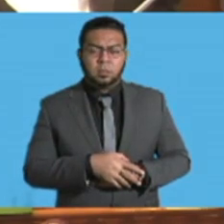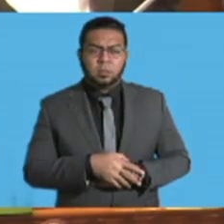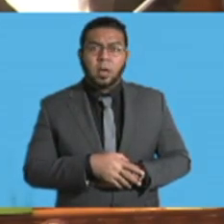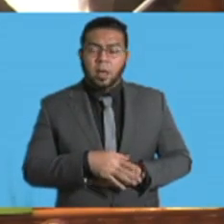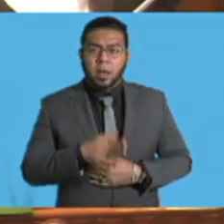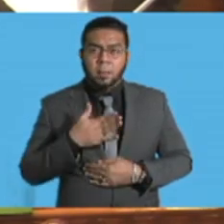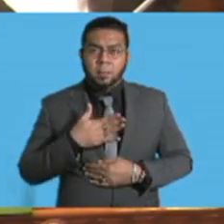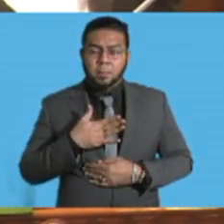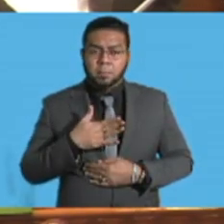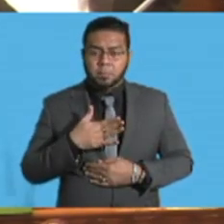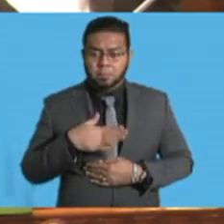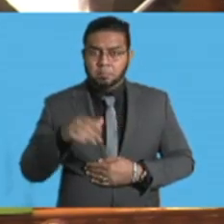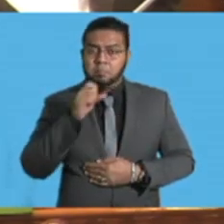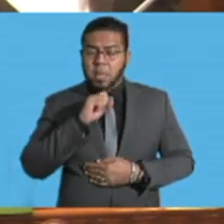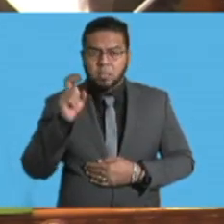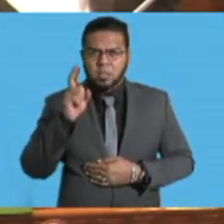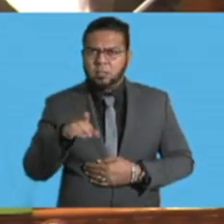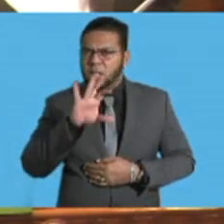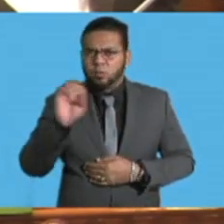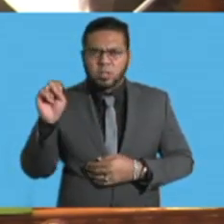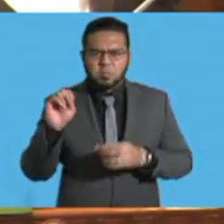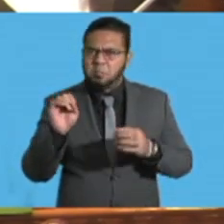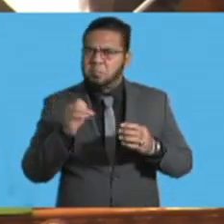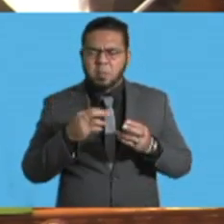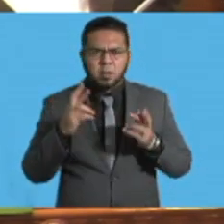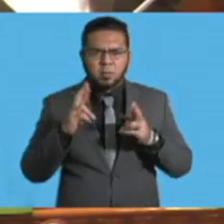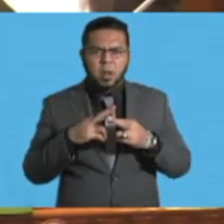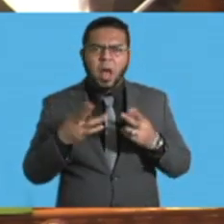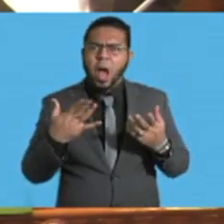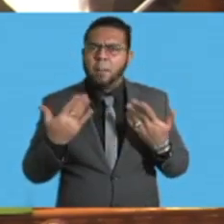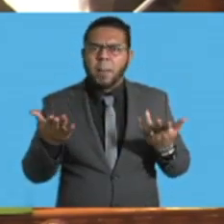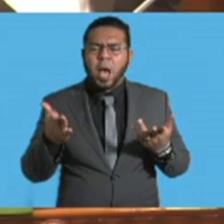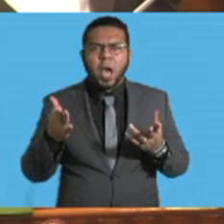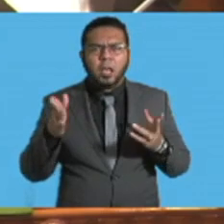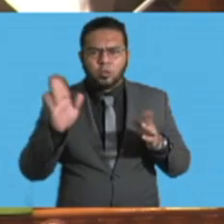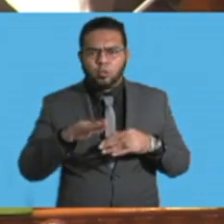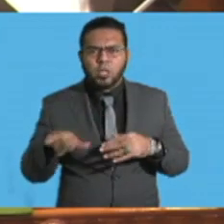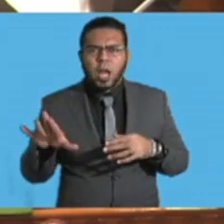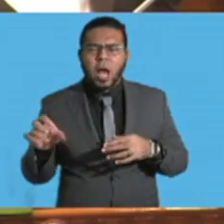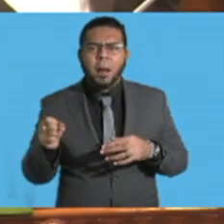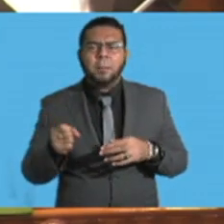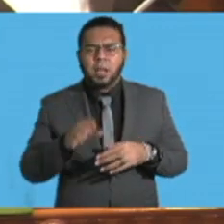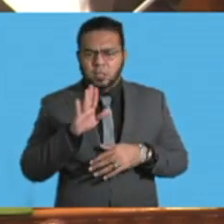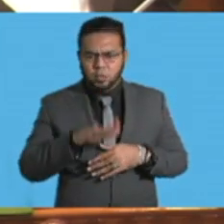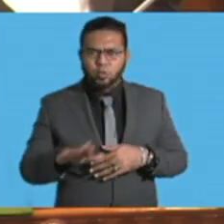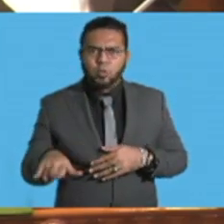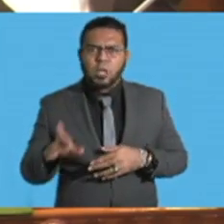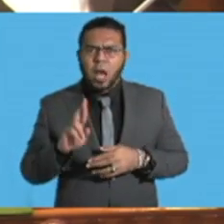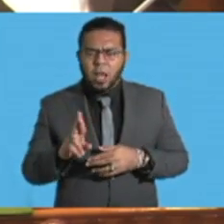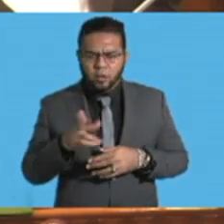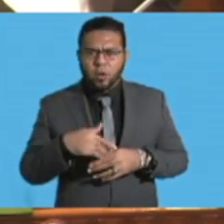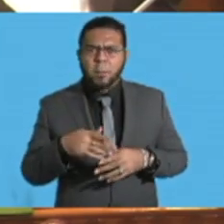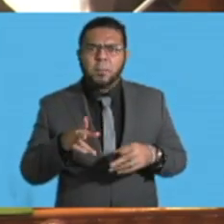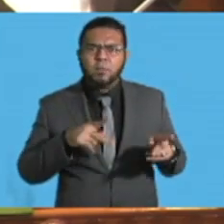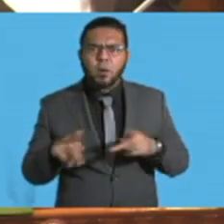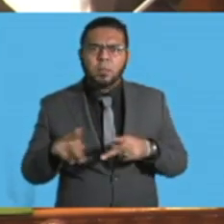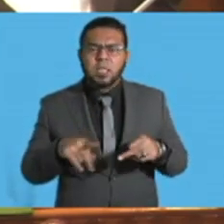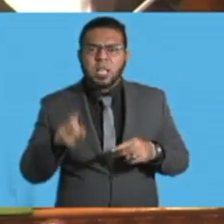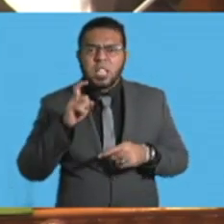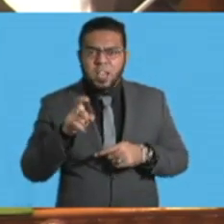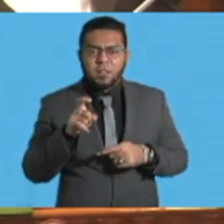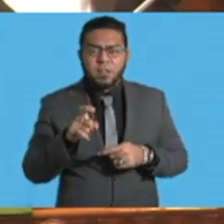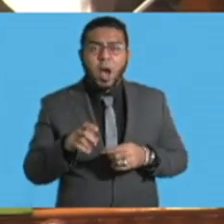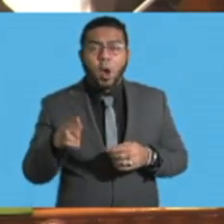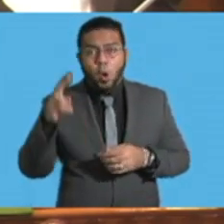and I quote, "Irrespective of how my children are in terms of their school performance, if our nation's